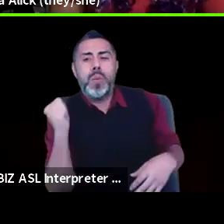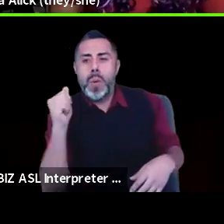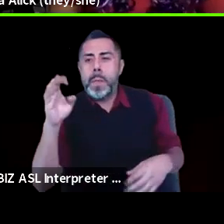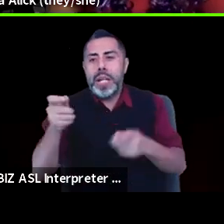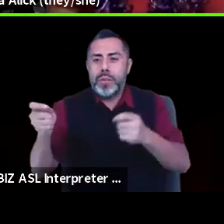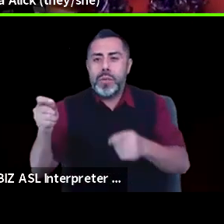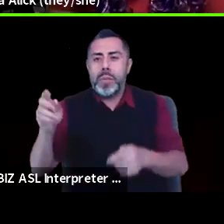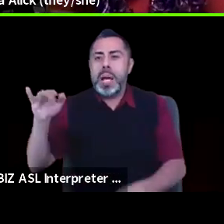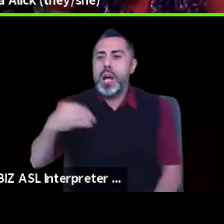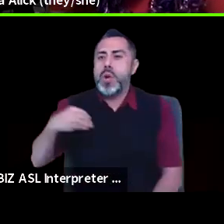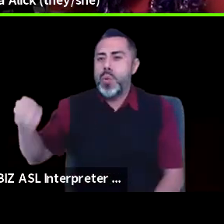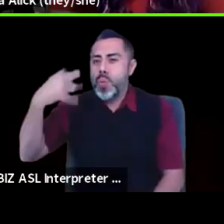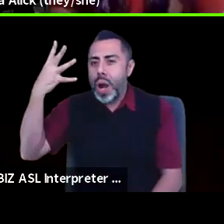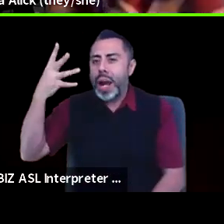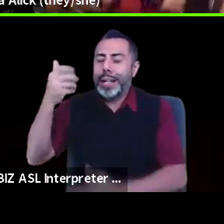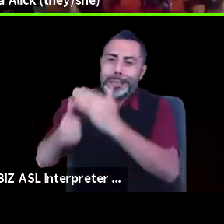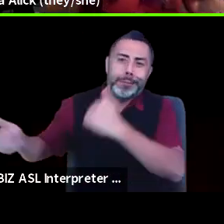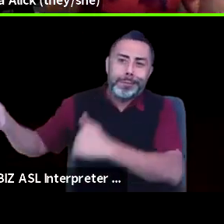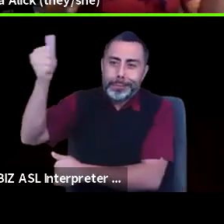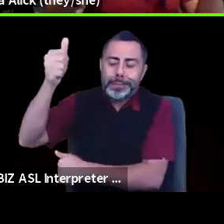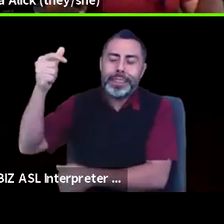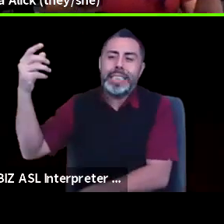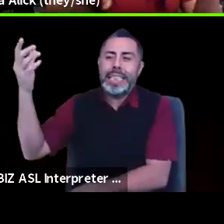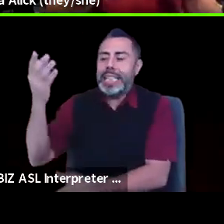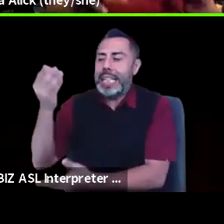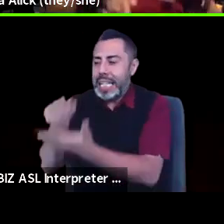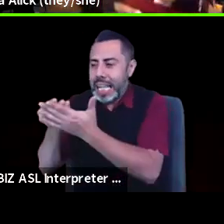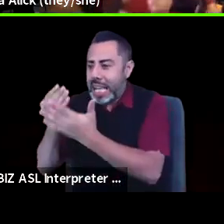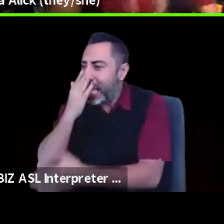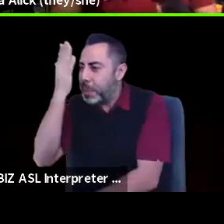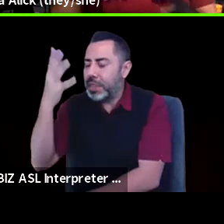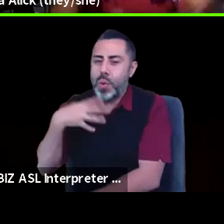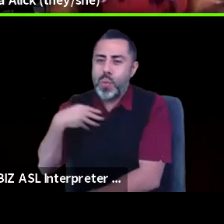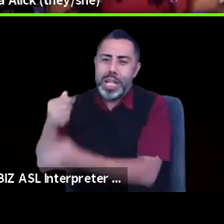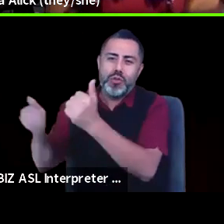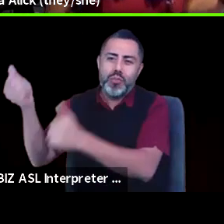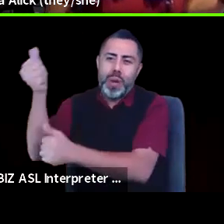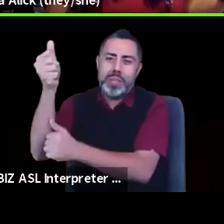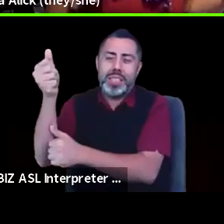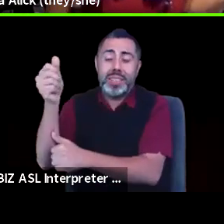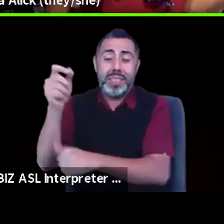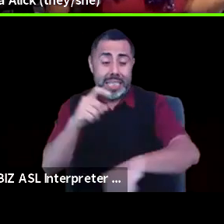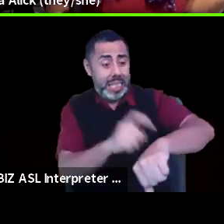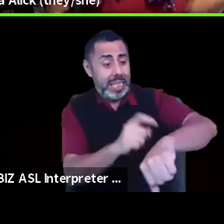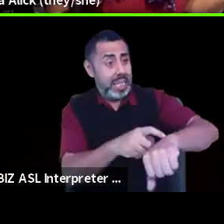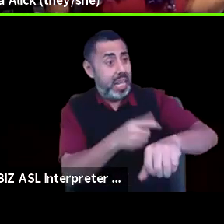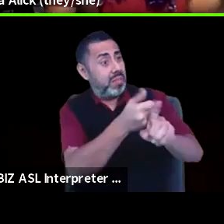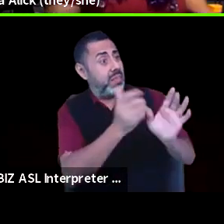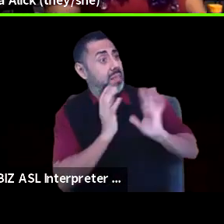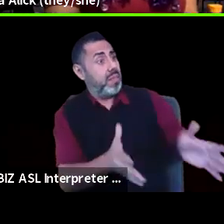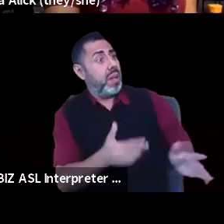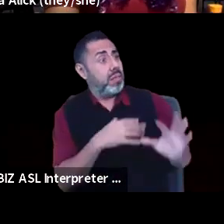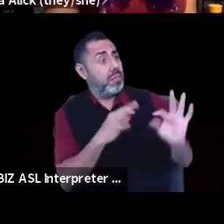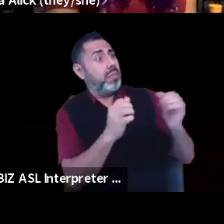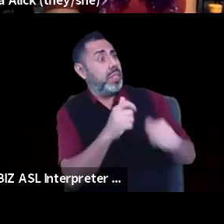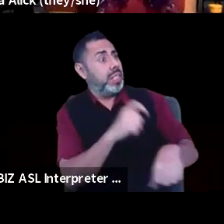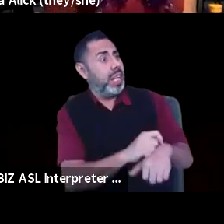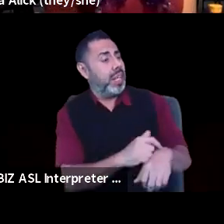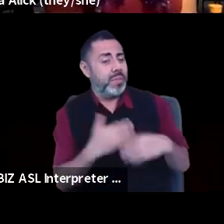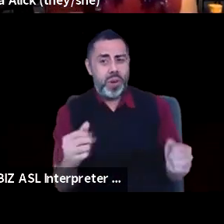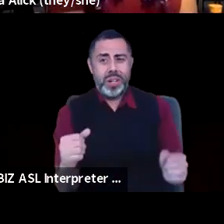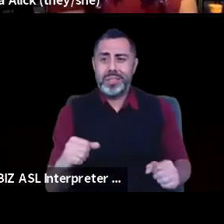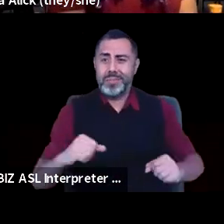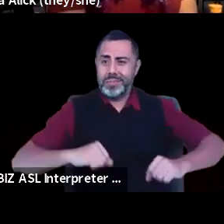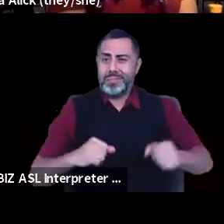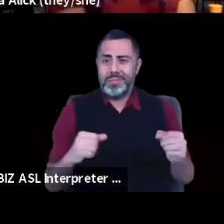patriarchal capitalism and white supremacy. But time didn't do nothing. I'm okay with time. So let's flex. I'm down for whatever. I love it. I love